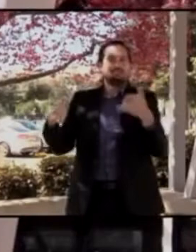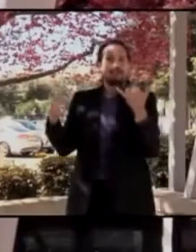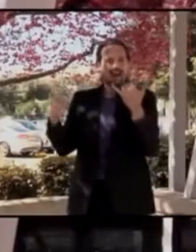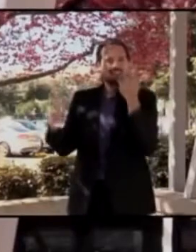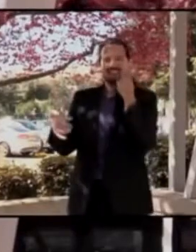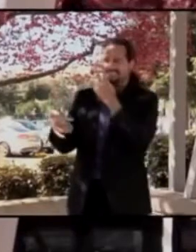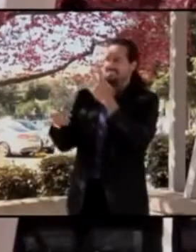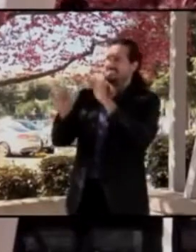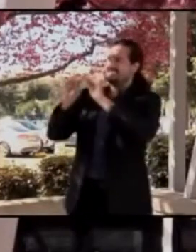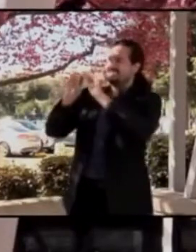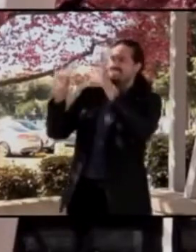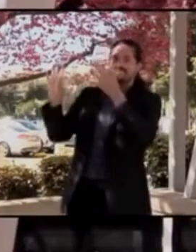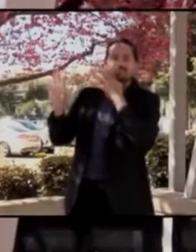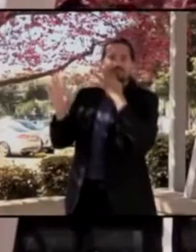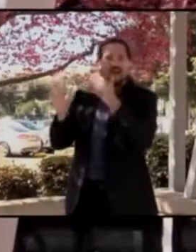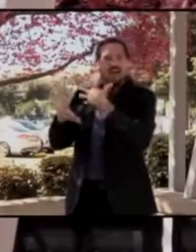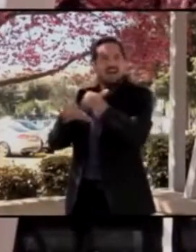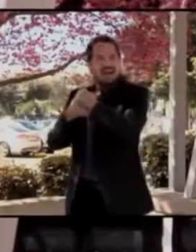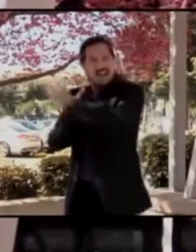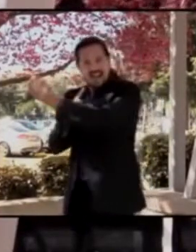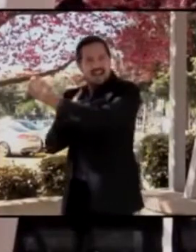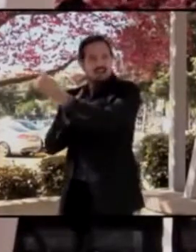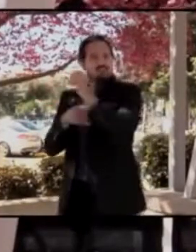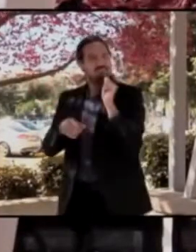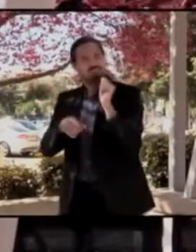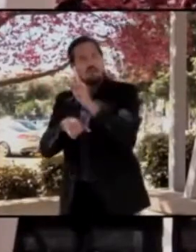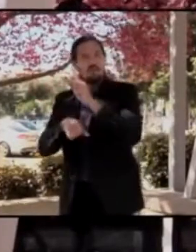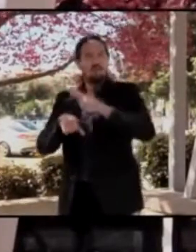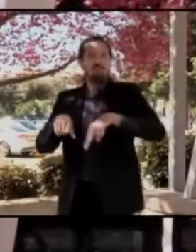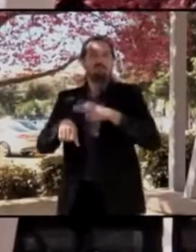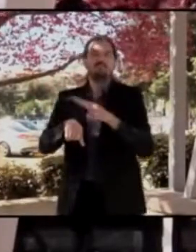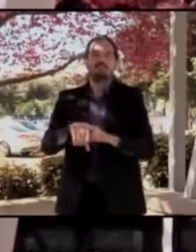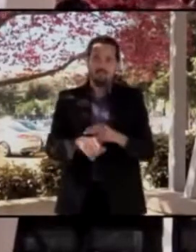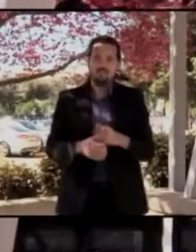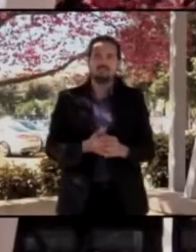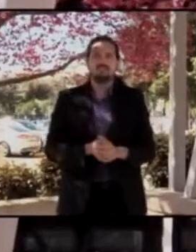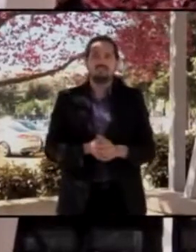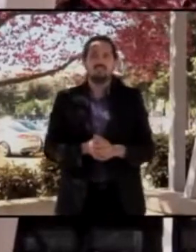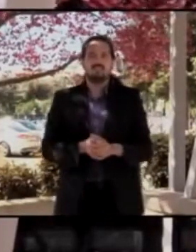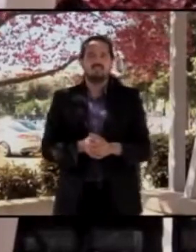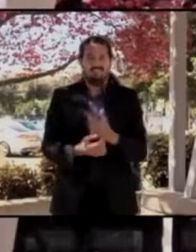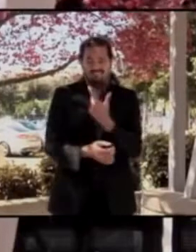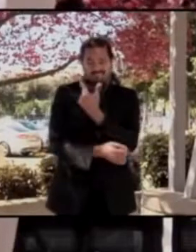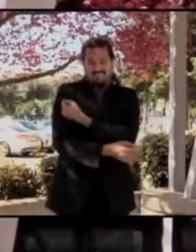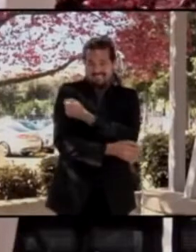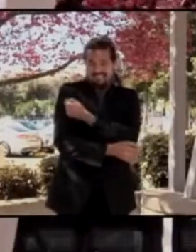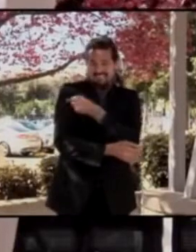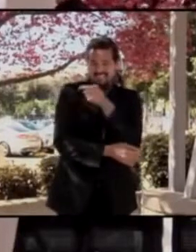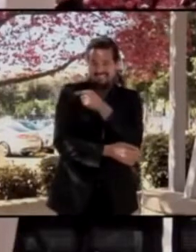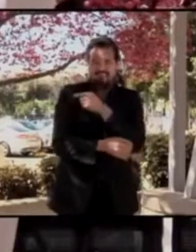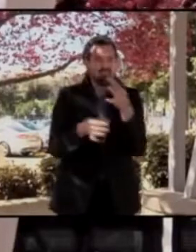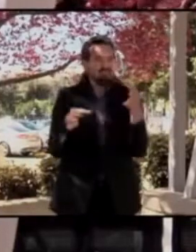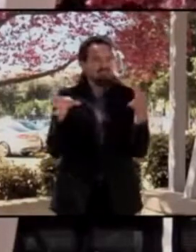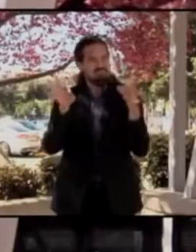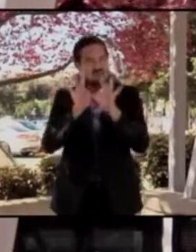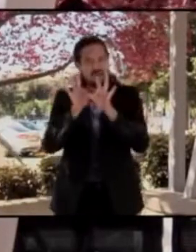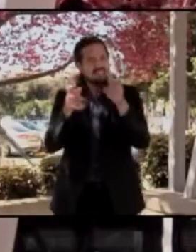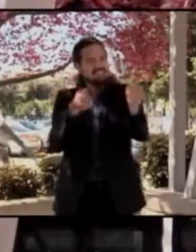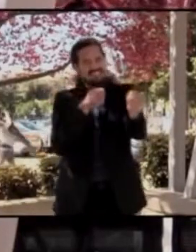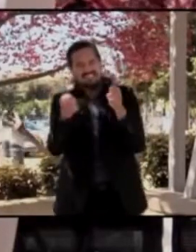to keeping our COVID rates low, and it's critical to keeping those new